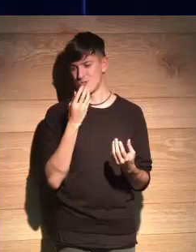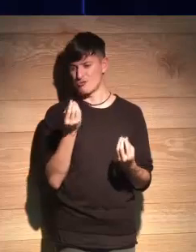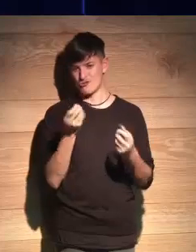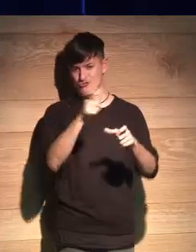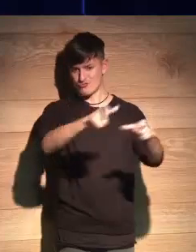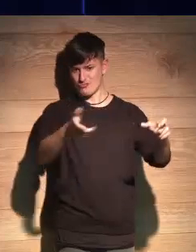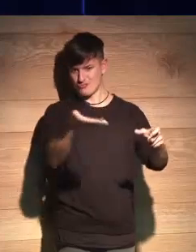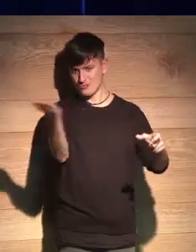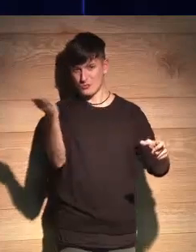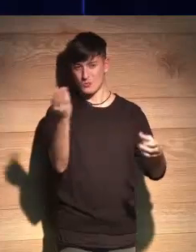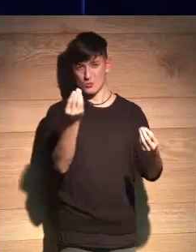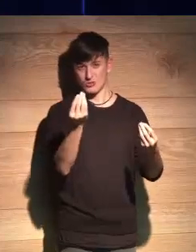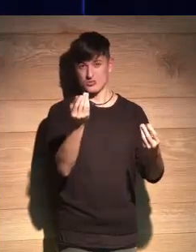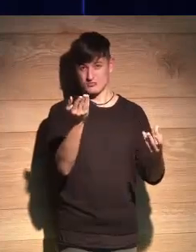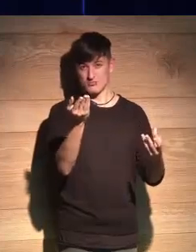Many of you